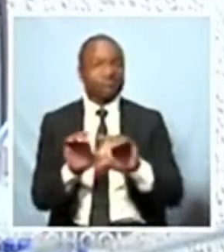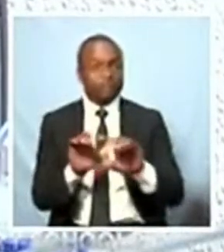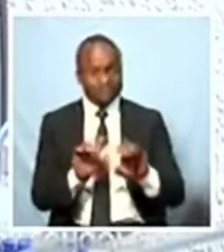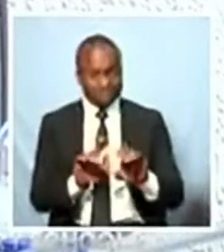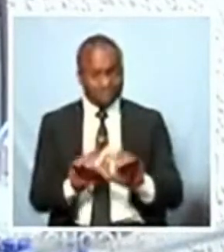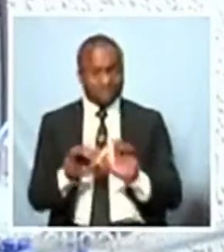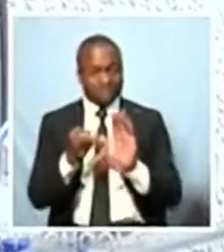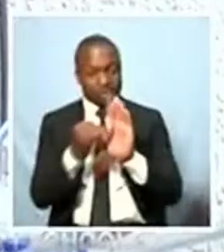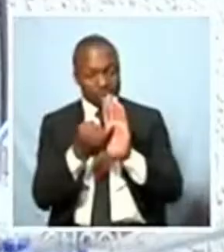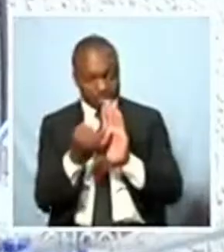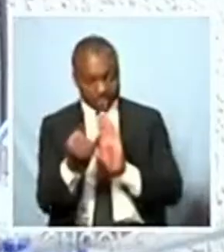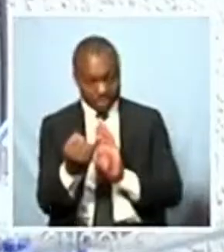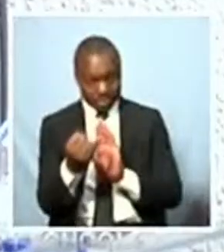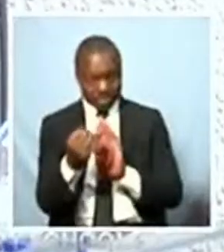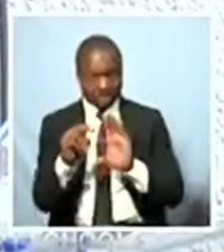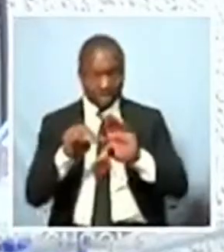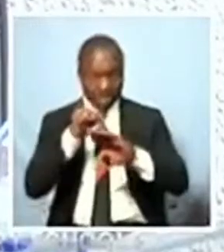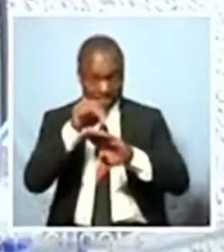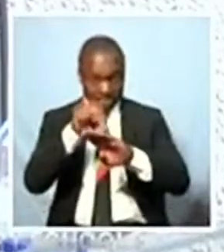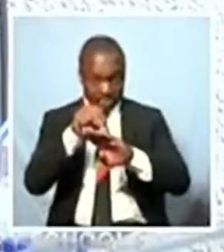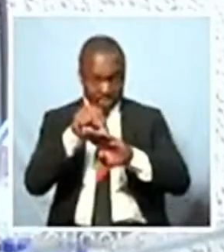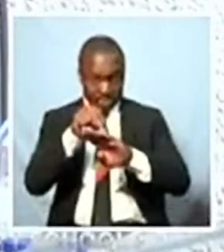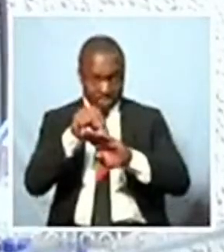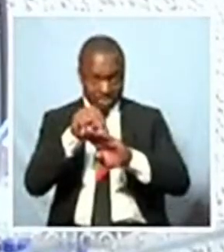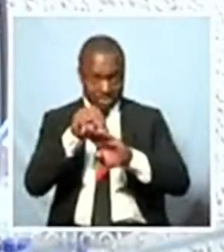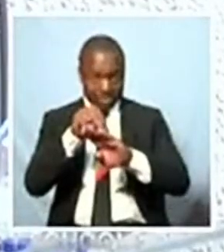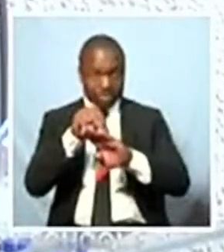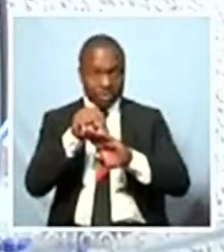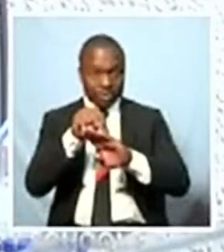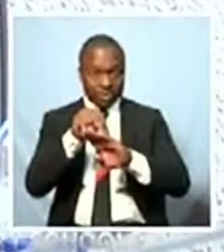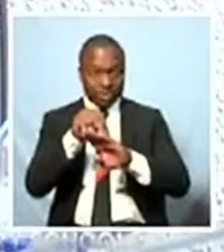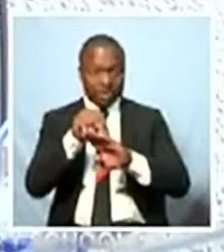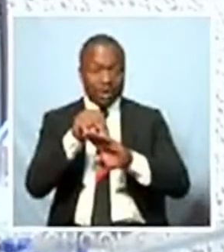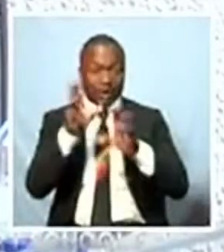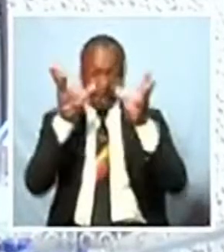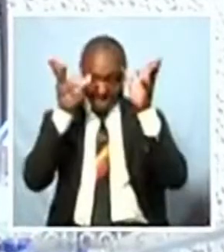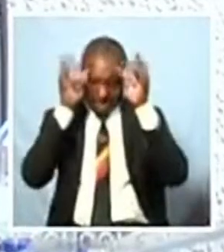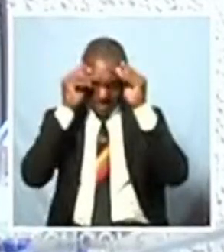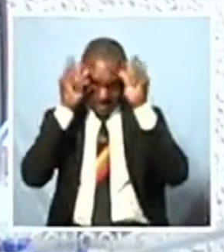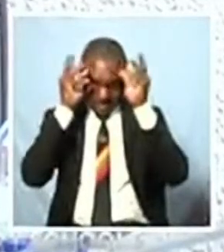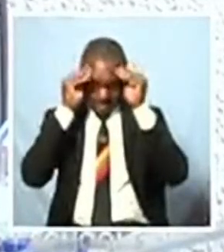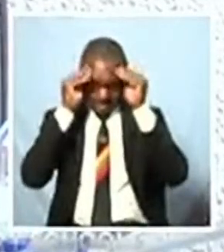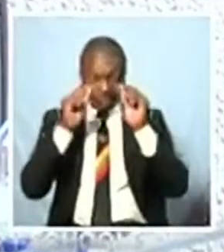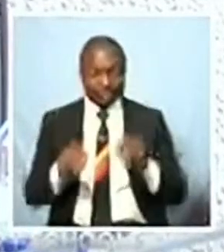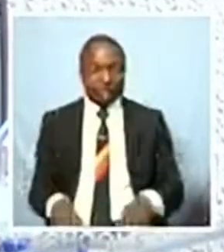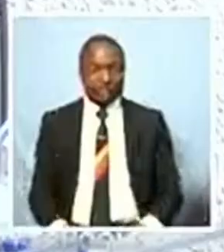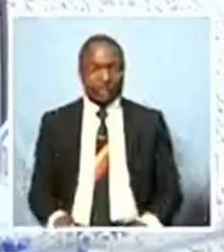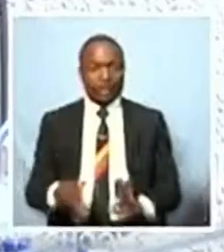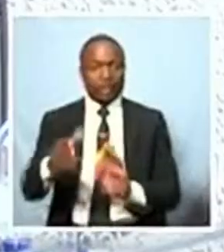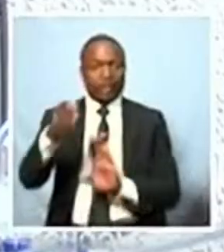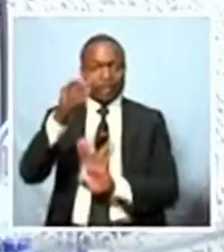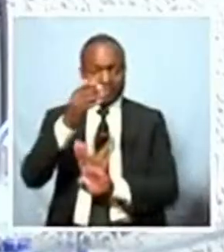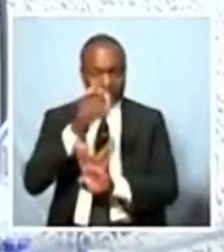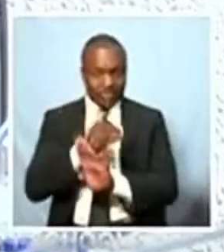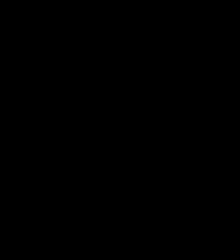we identified national experts who were particularly behind the